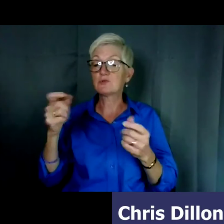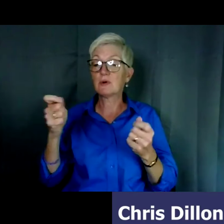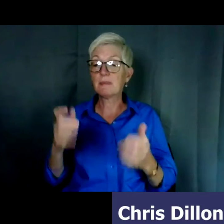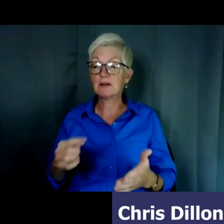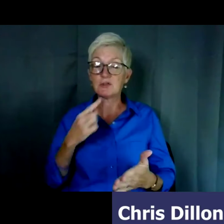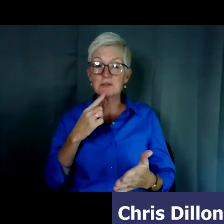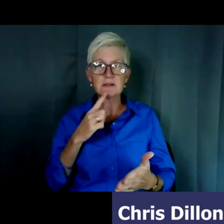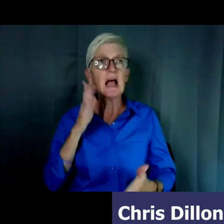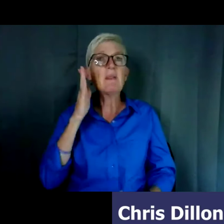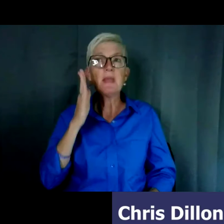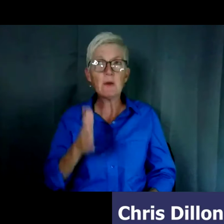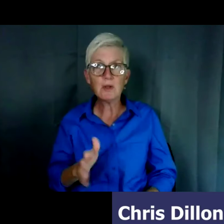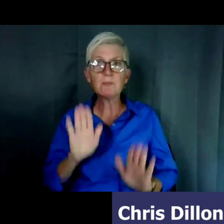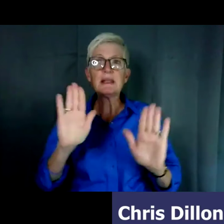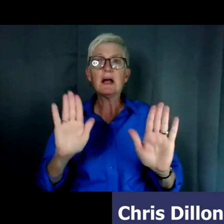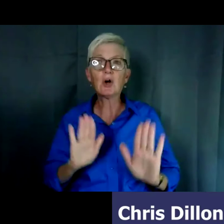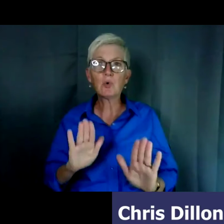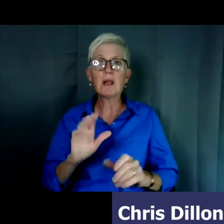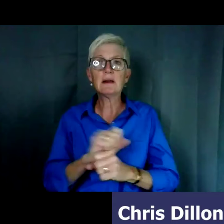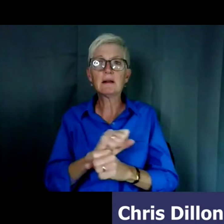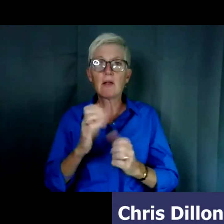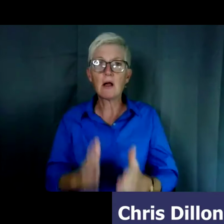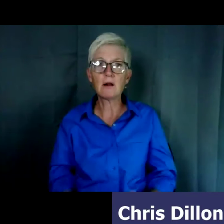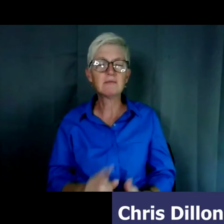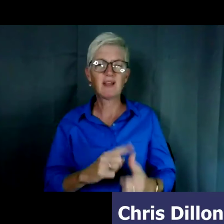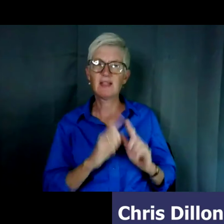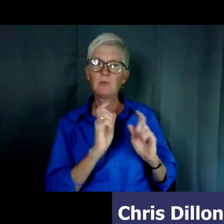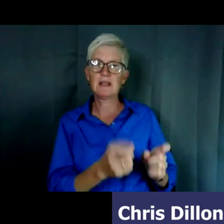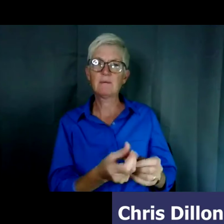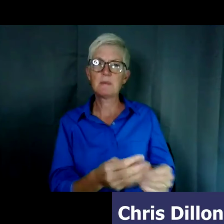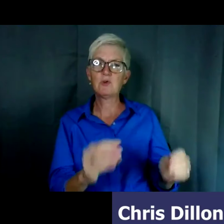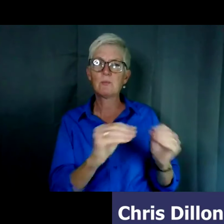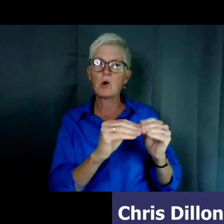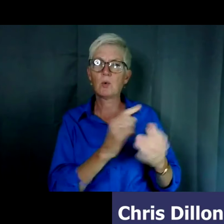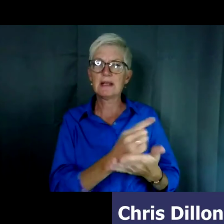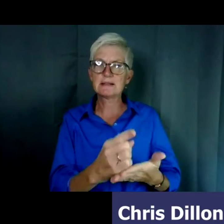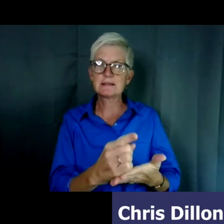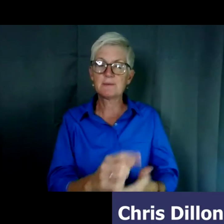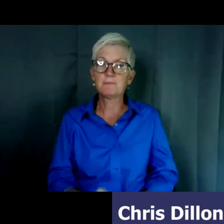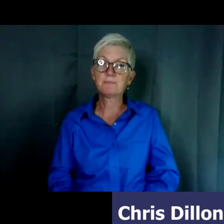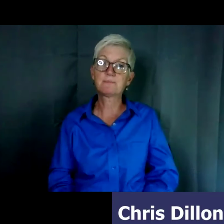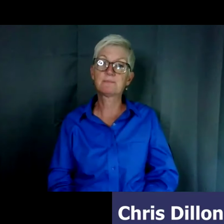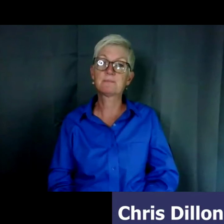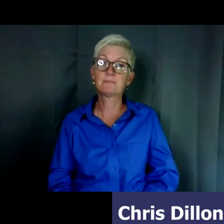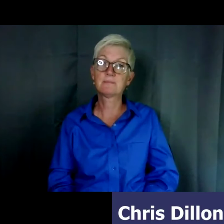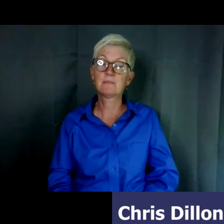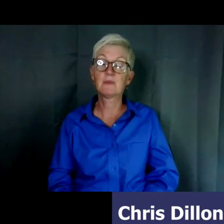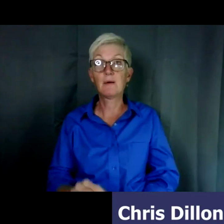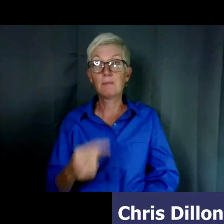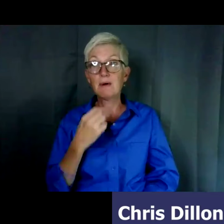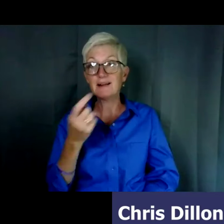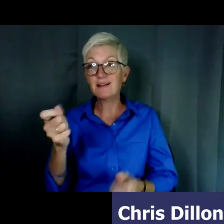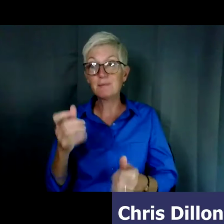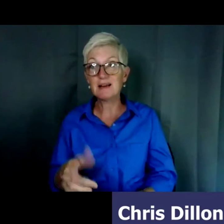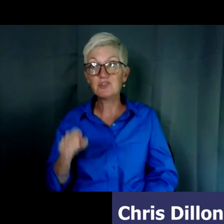be a great hire, Chris, can I extend a couple more weeks? The only thing I come back to tell the store manager is that you're the store